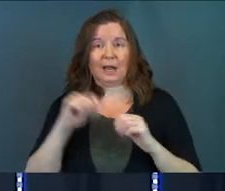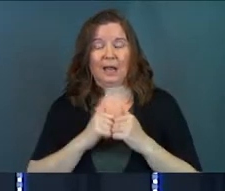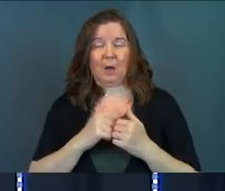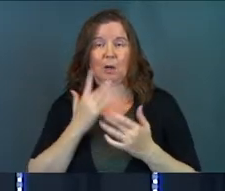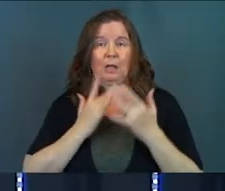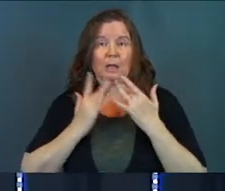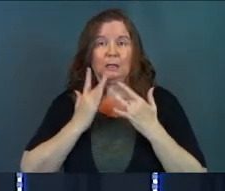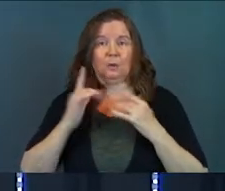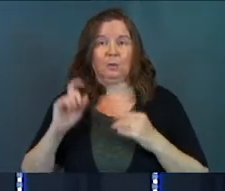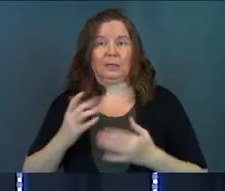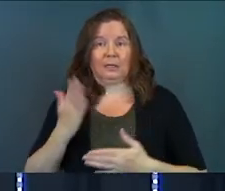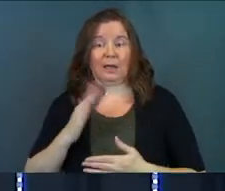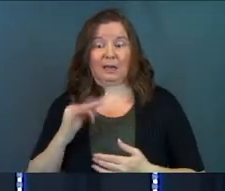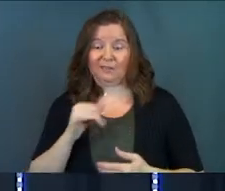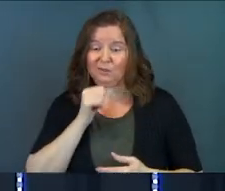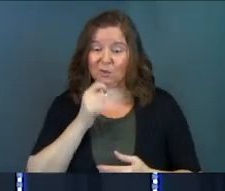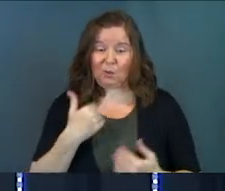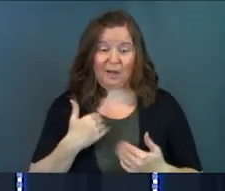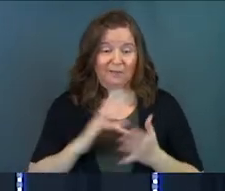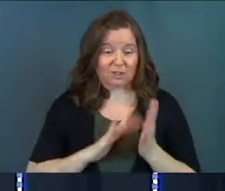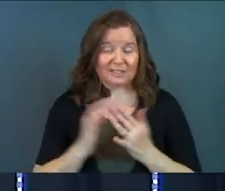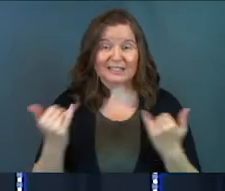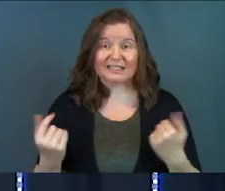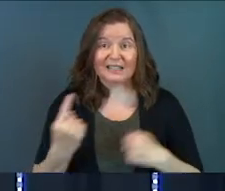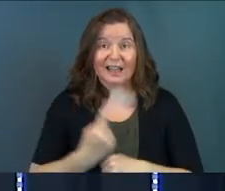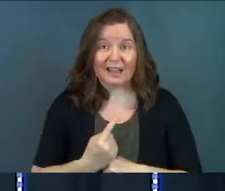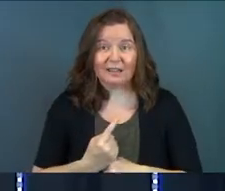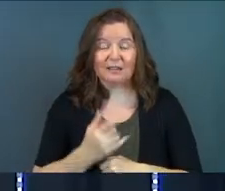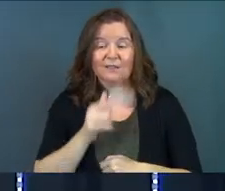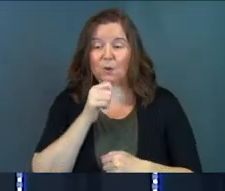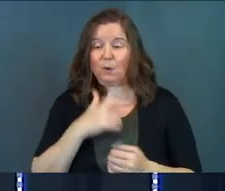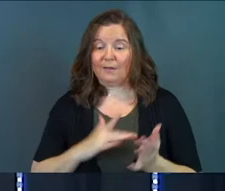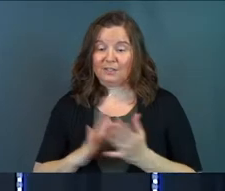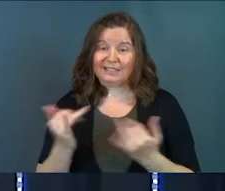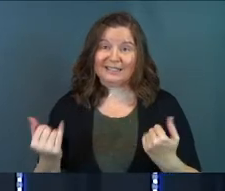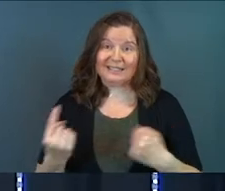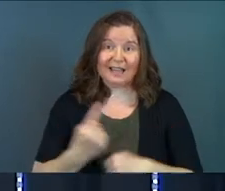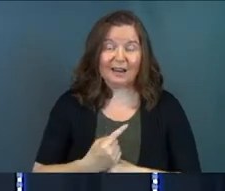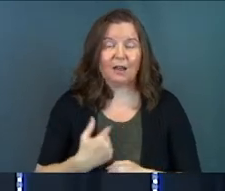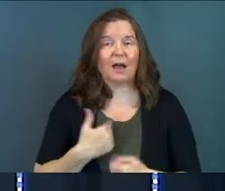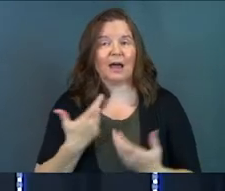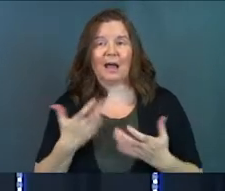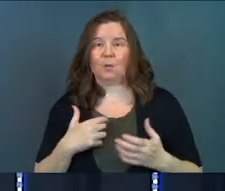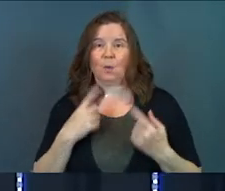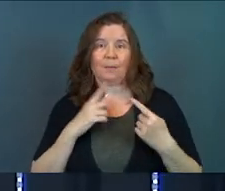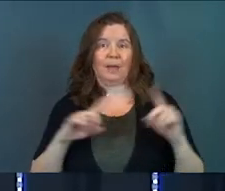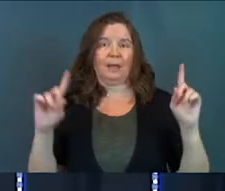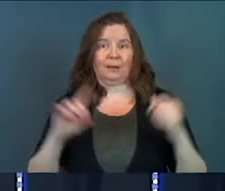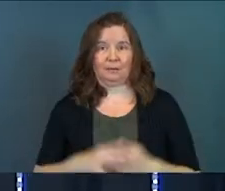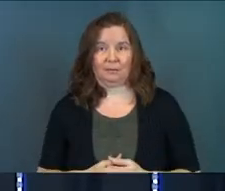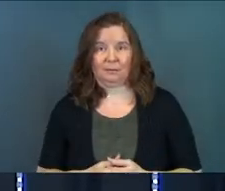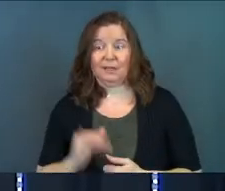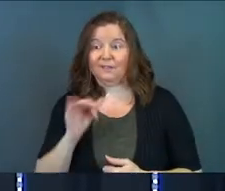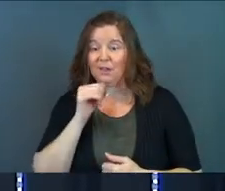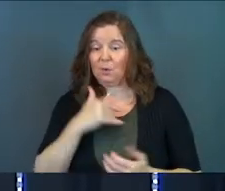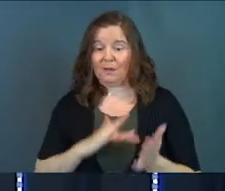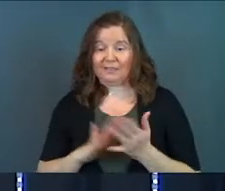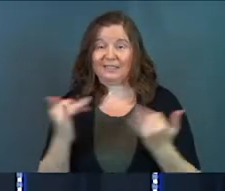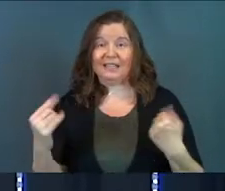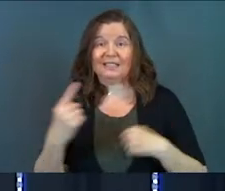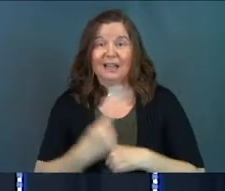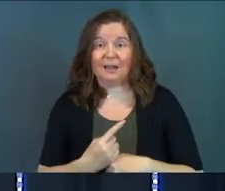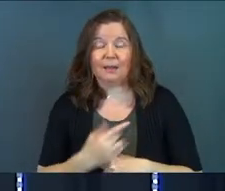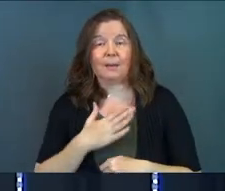how desperately we need God, and if we don't have Jesus today, if I don't have Jesus today, I won't make it. If I don't have